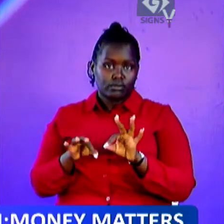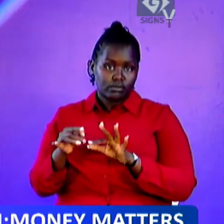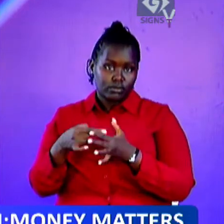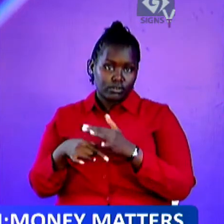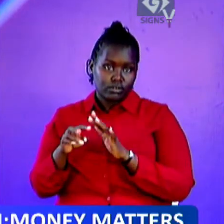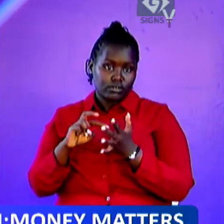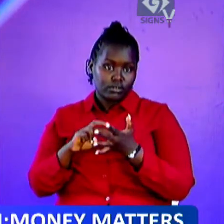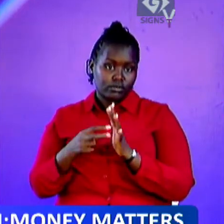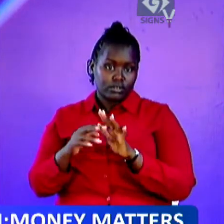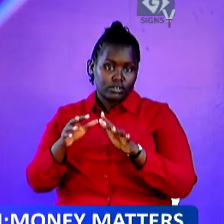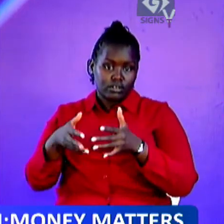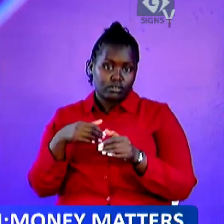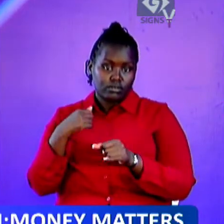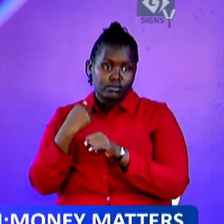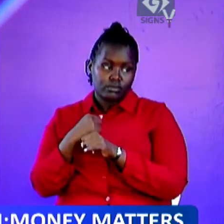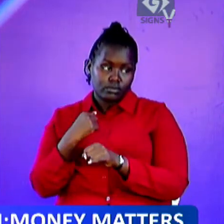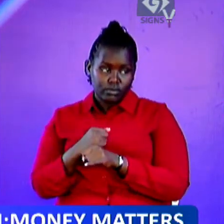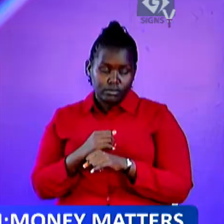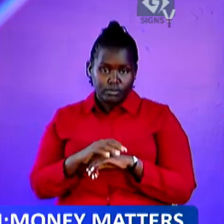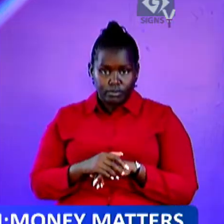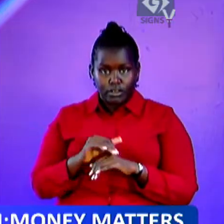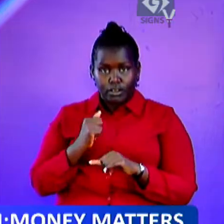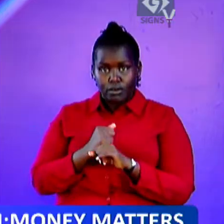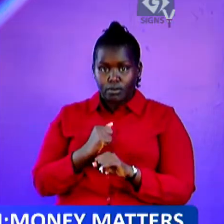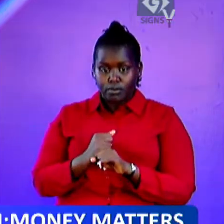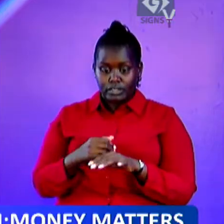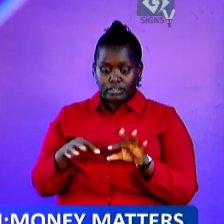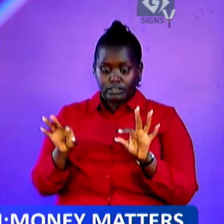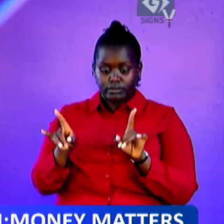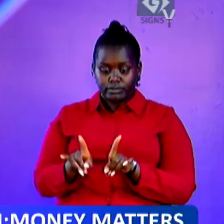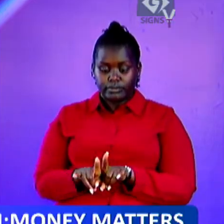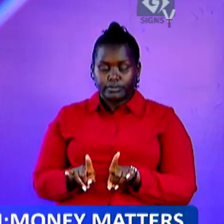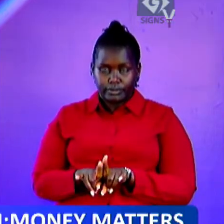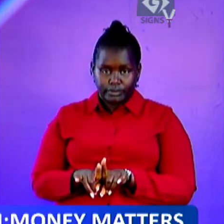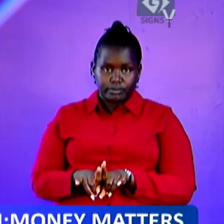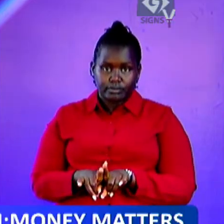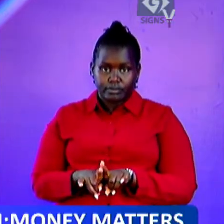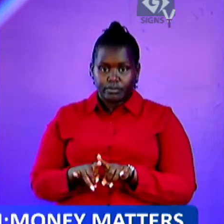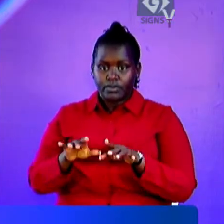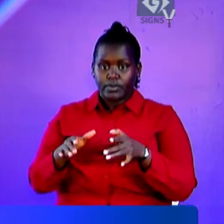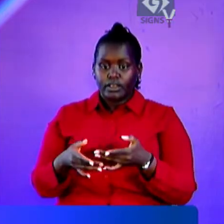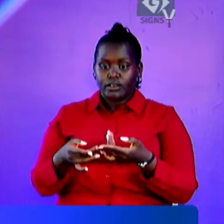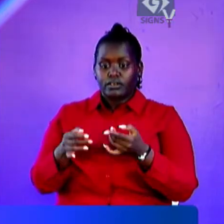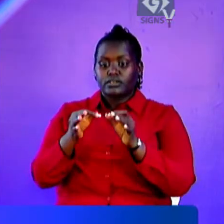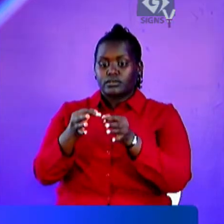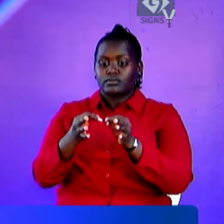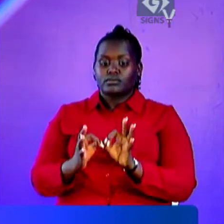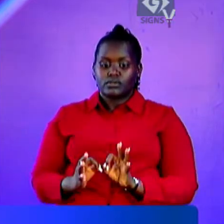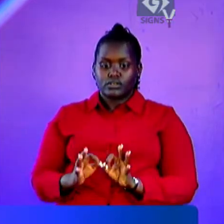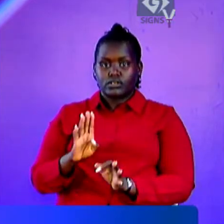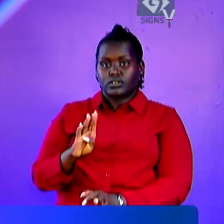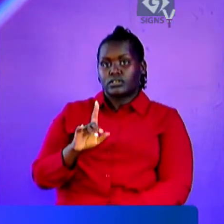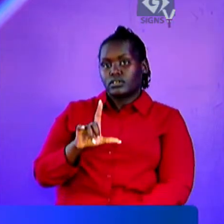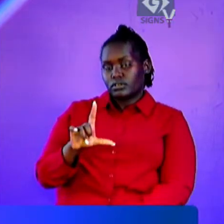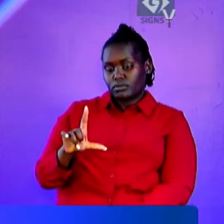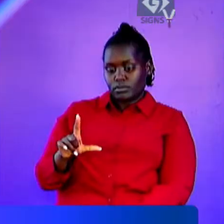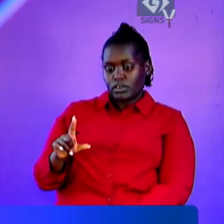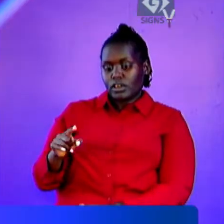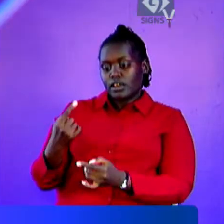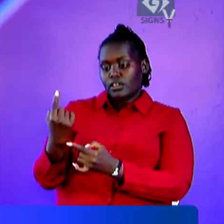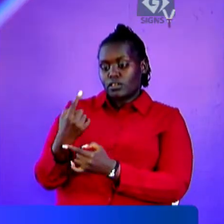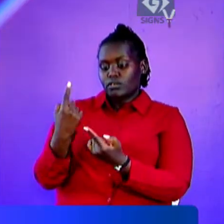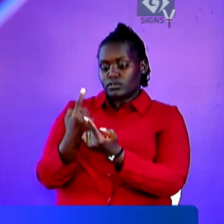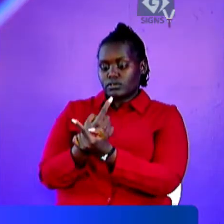how it works? Commercial paper works exactly like a treasury bill. The only difference here is that